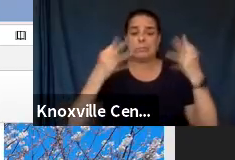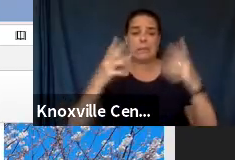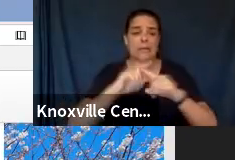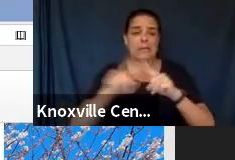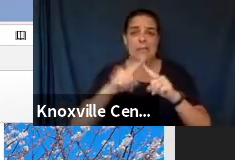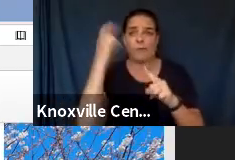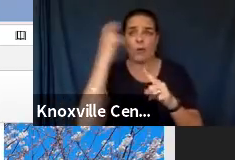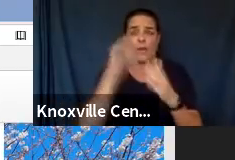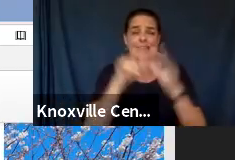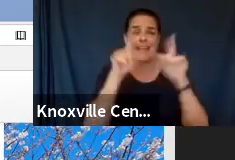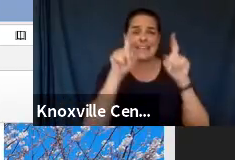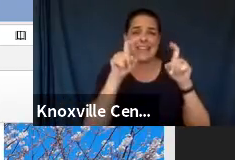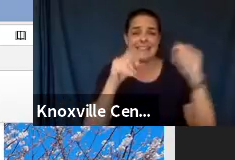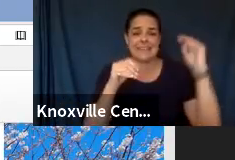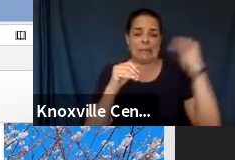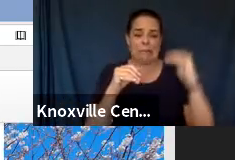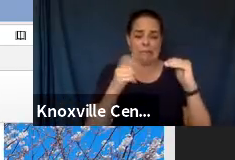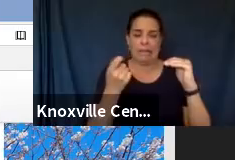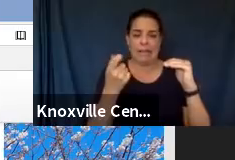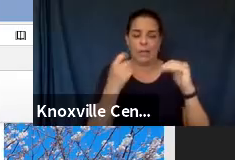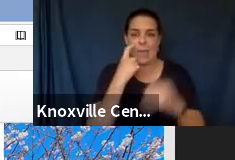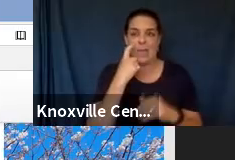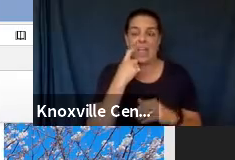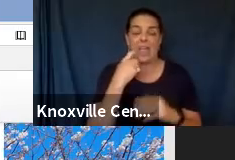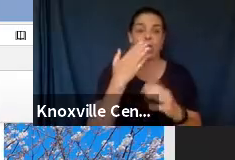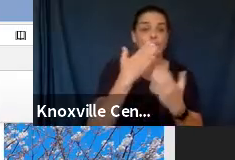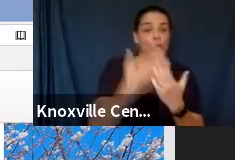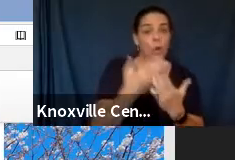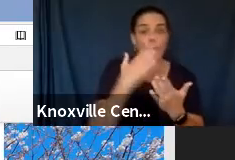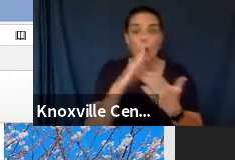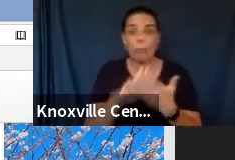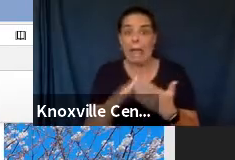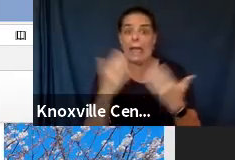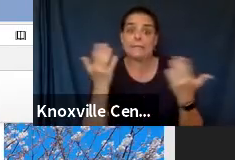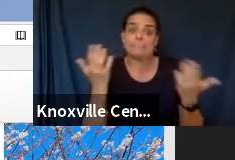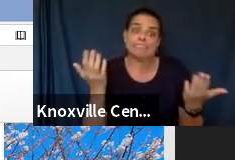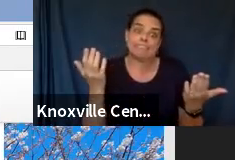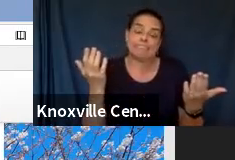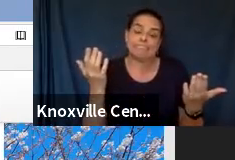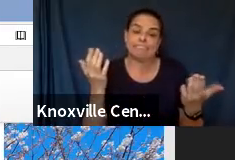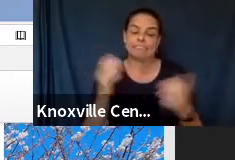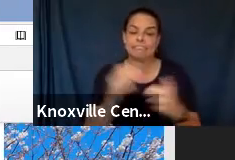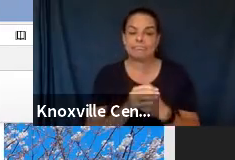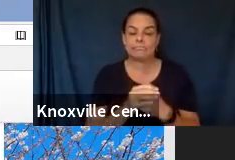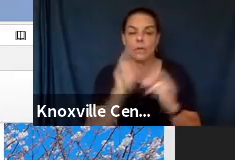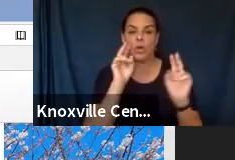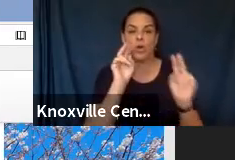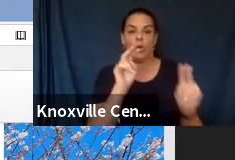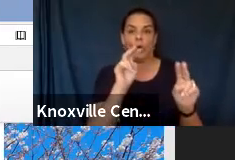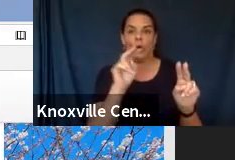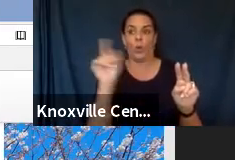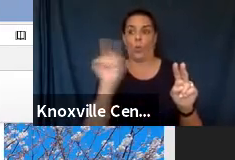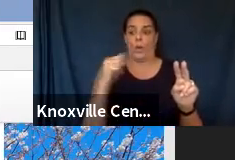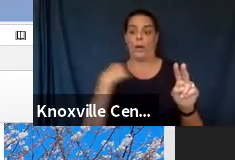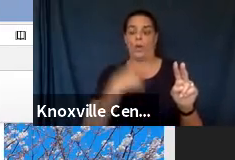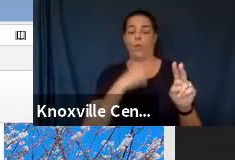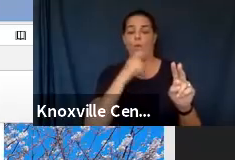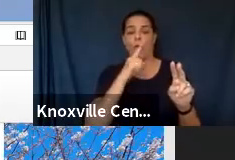little bit. Whether it's good or bad, I think looking at where we stand